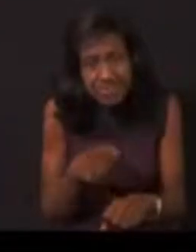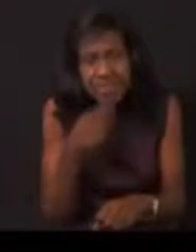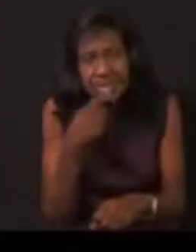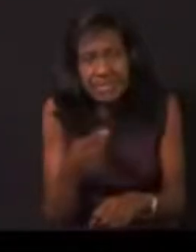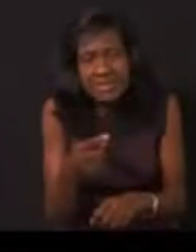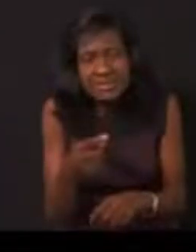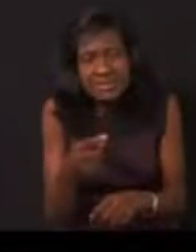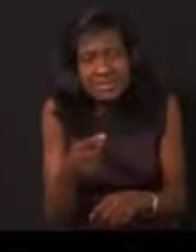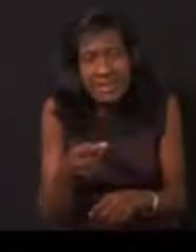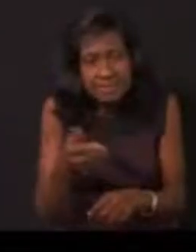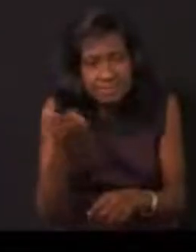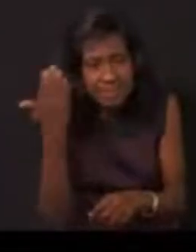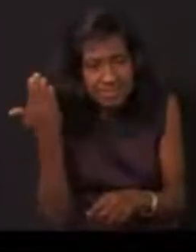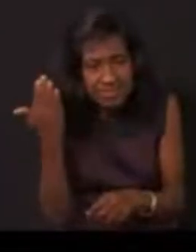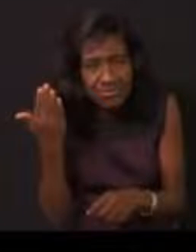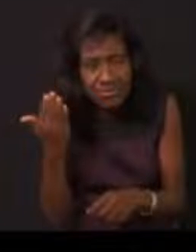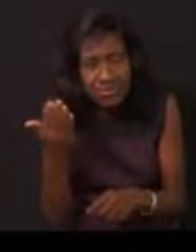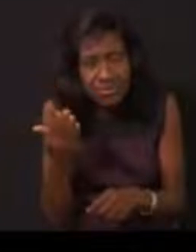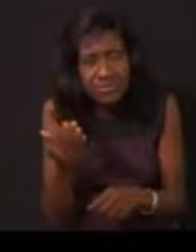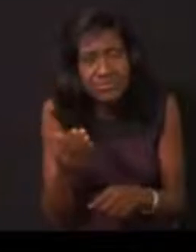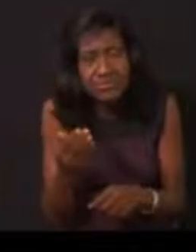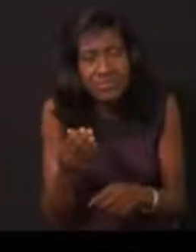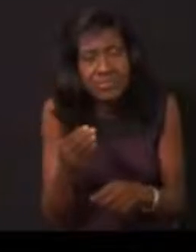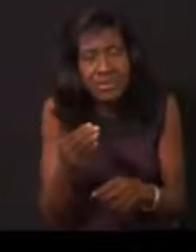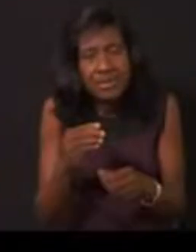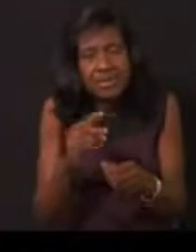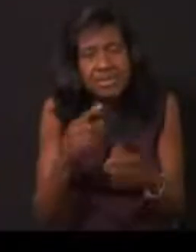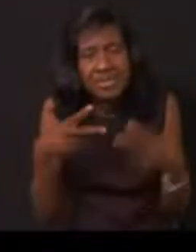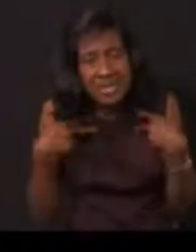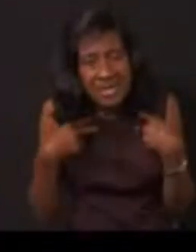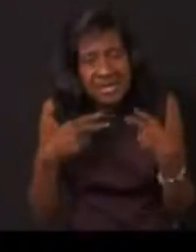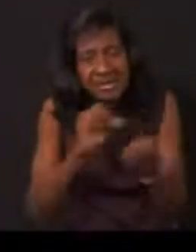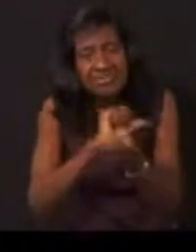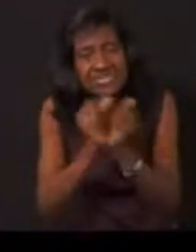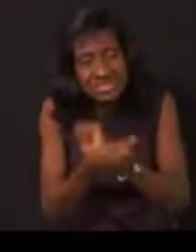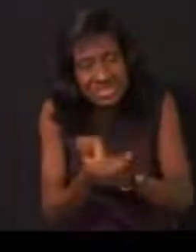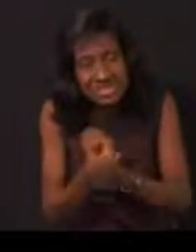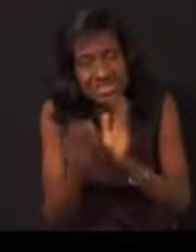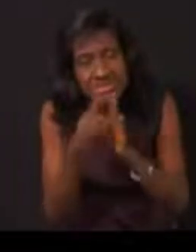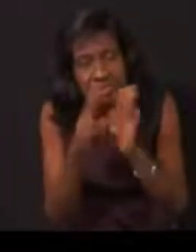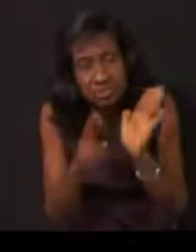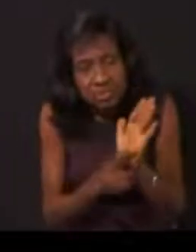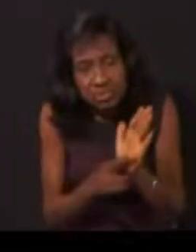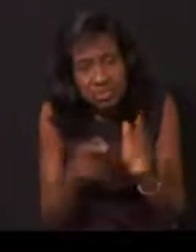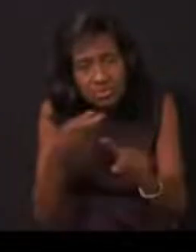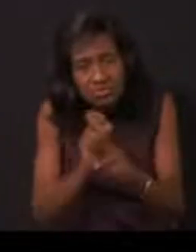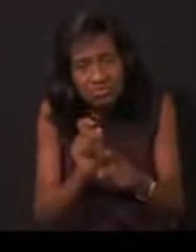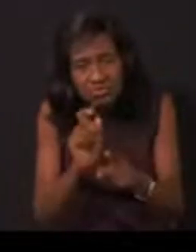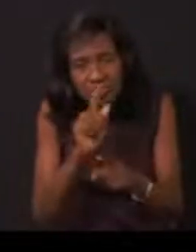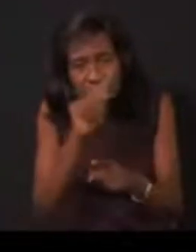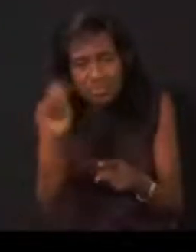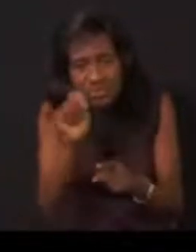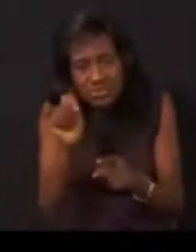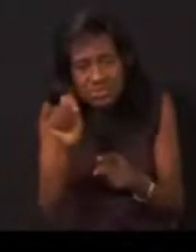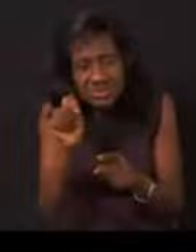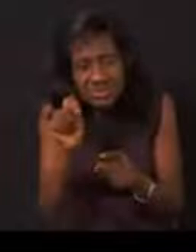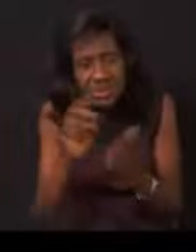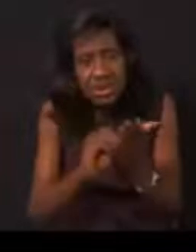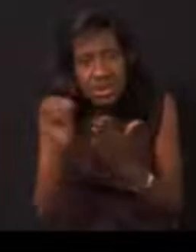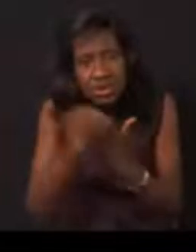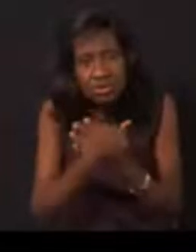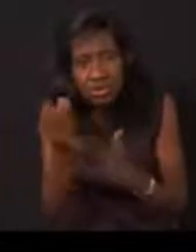to earlier, there have been some changes in the isolation and quarantine protocols. As of Tuesday, October the 12th, public